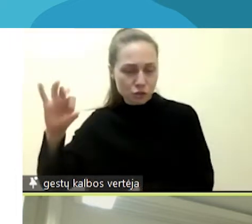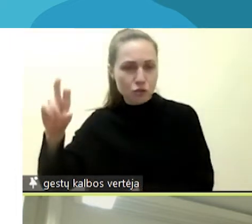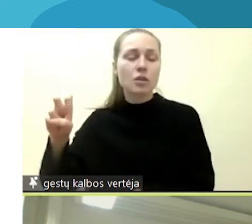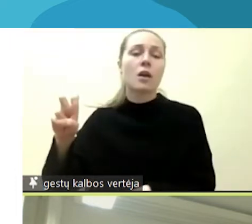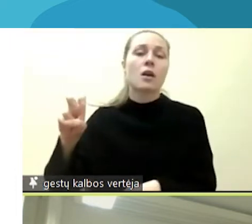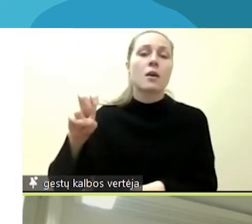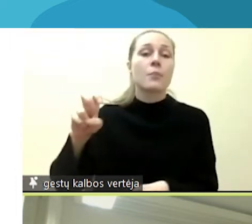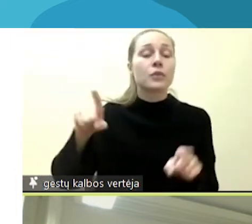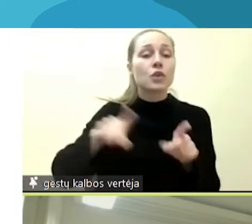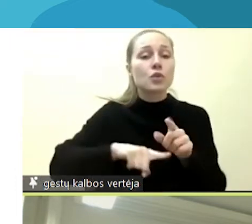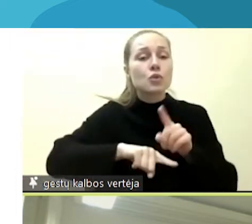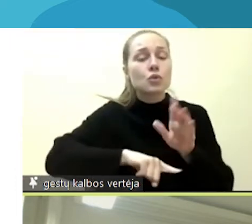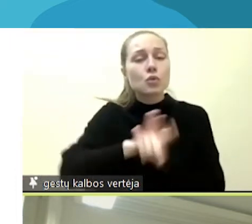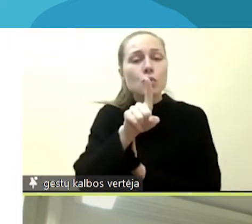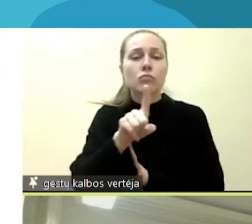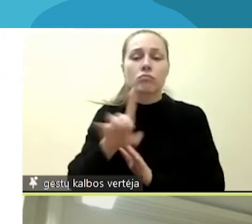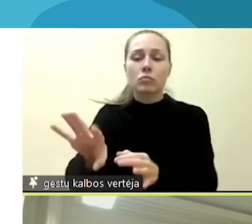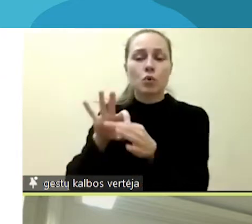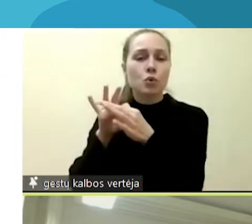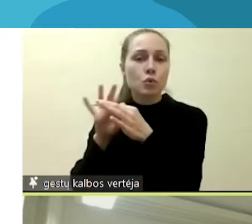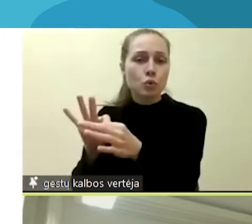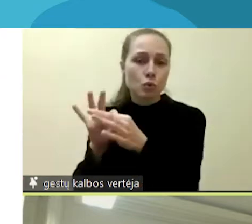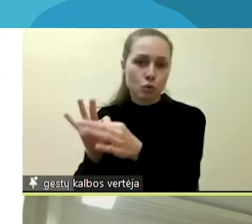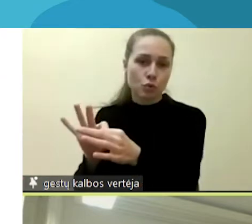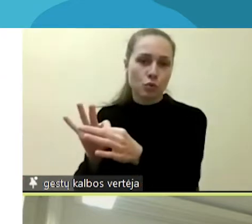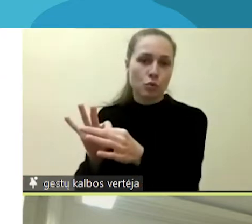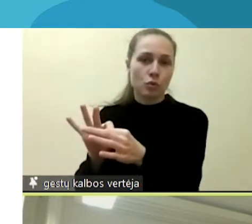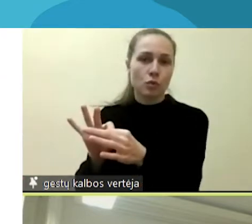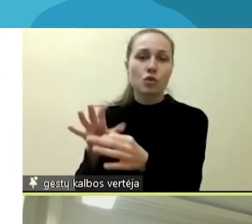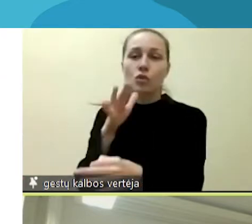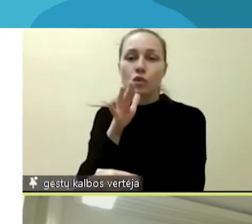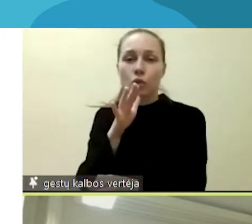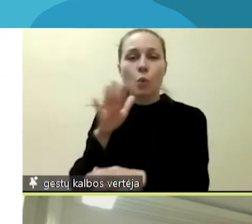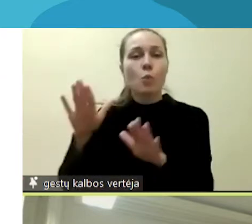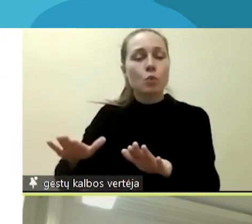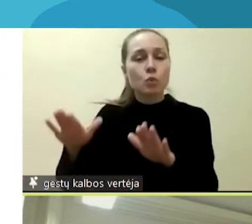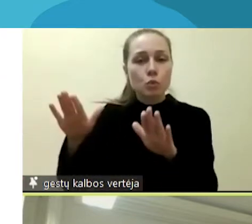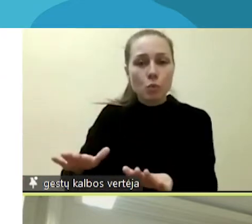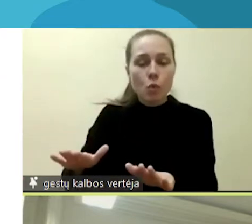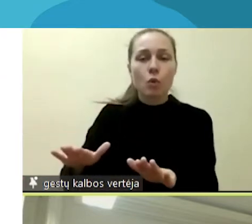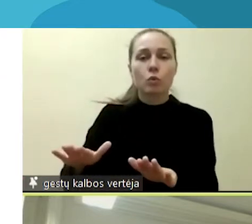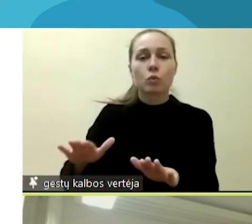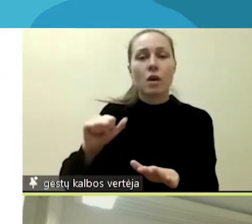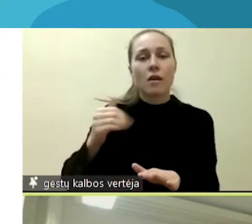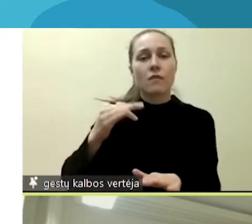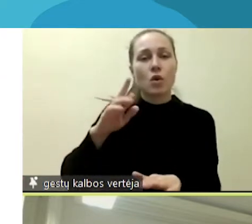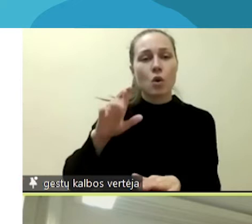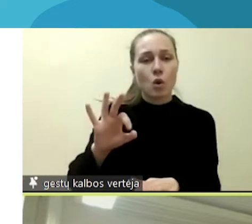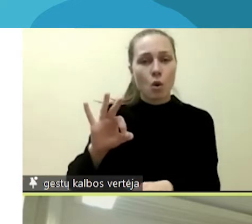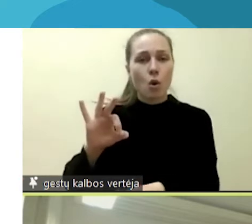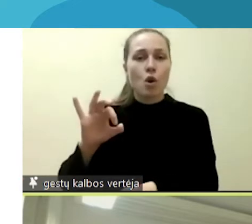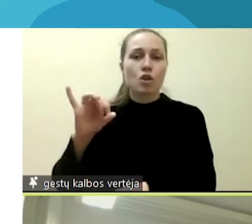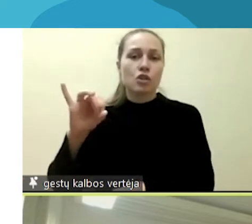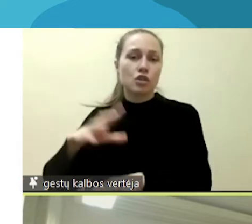happen? Swedish government didn't prioritize hate crimes since 2007,